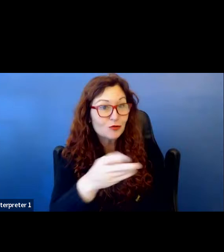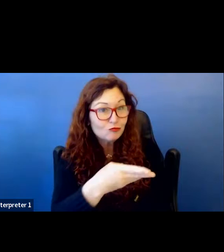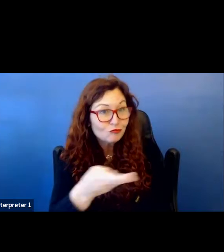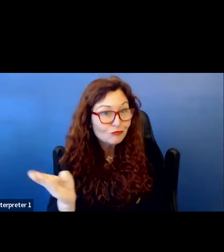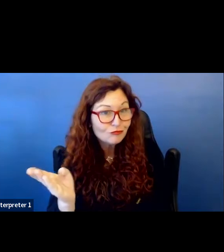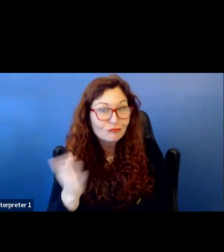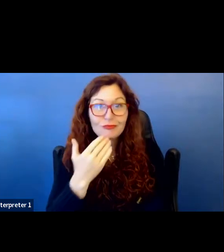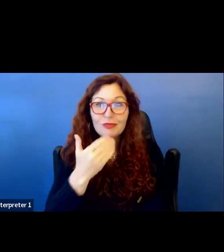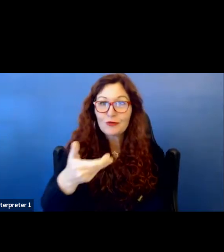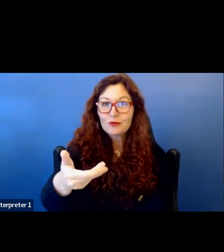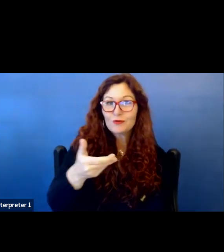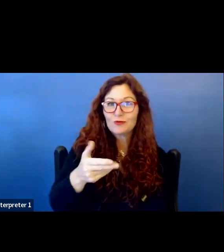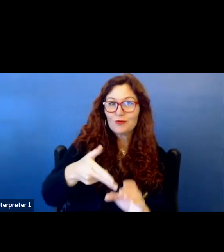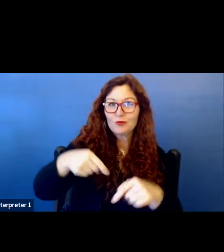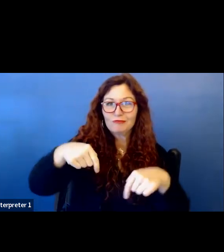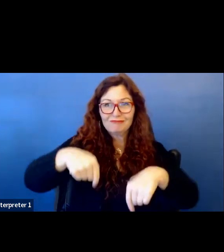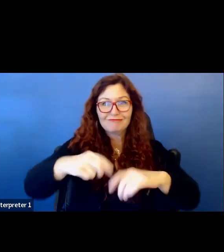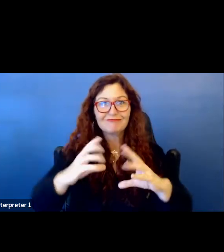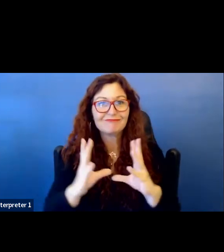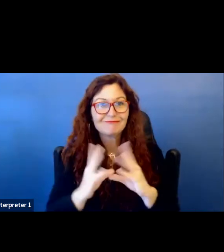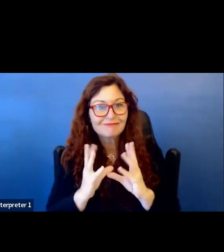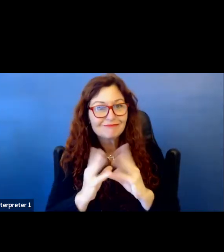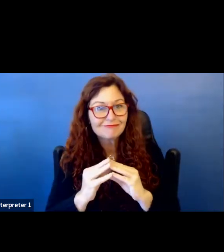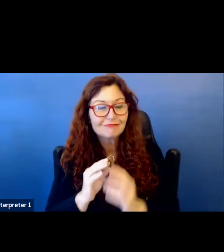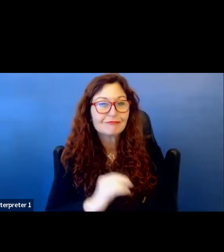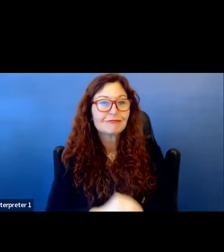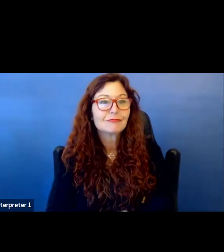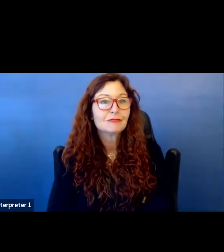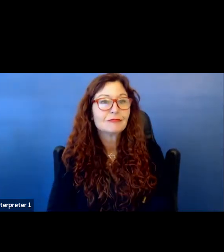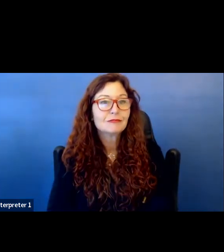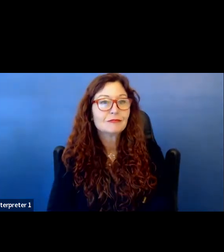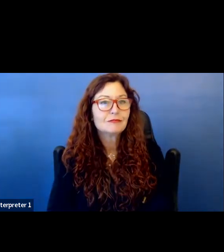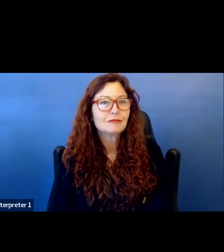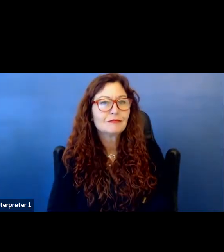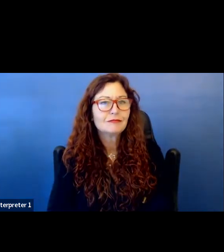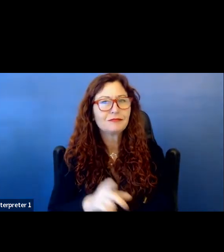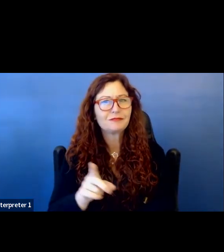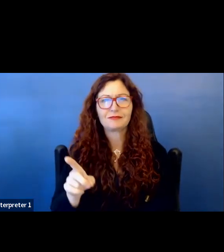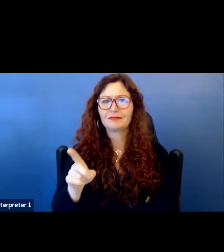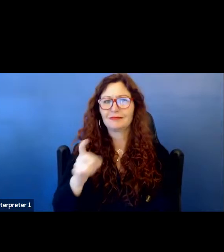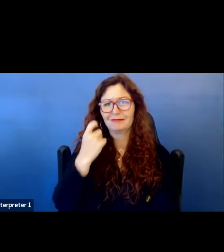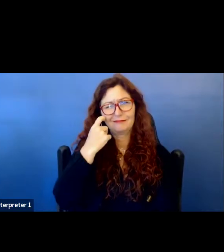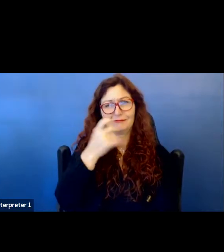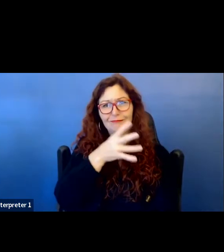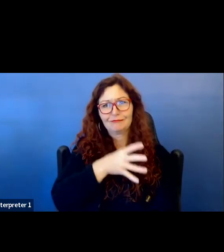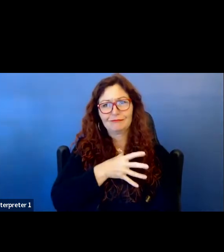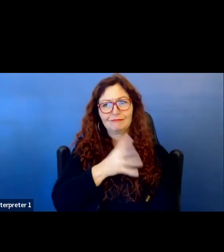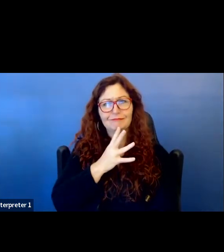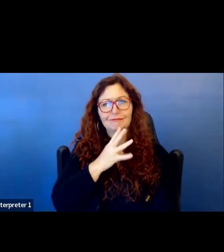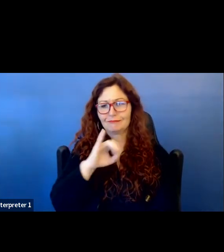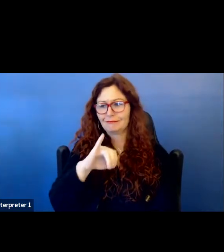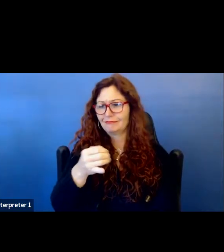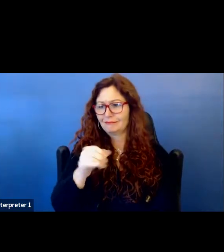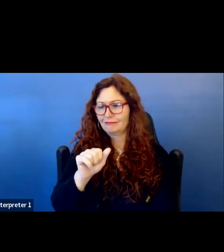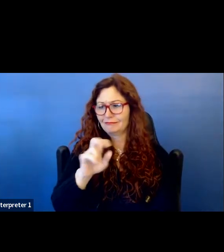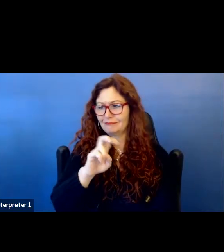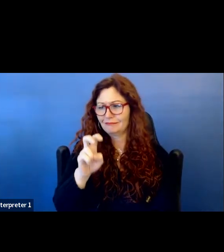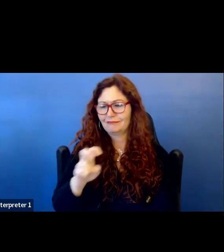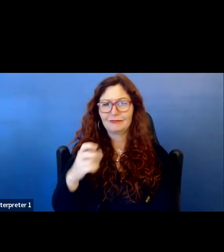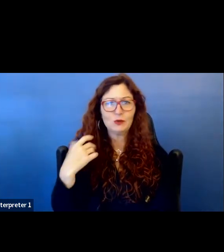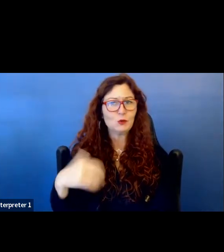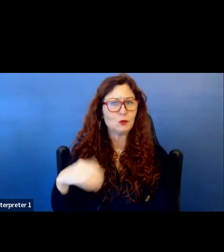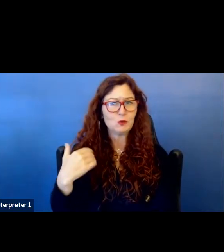having me today i just want to also just lift up um jazz that came before me and just to say that the work that uh chicago